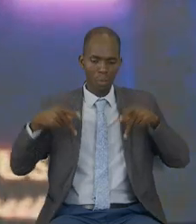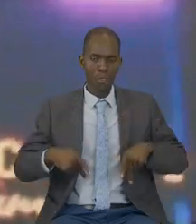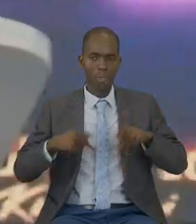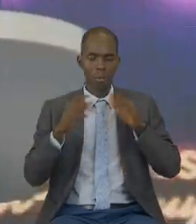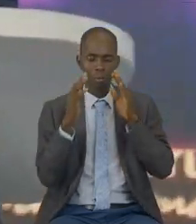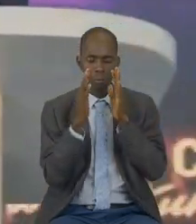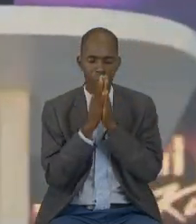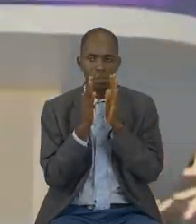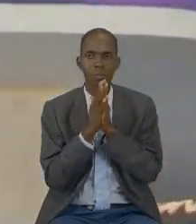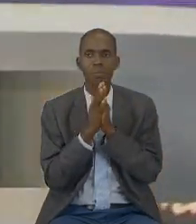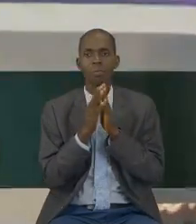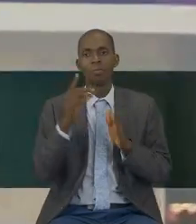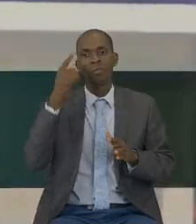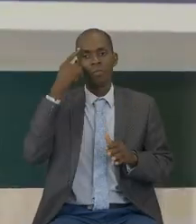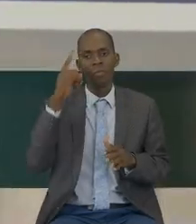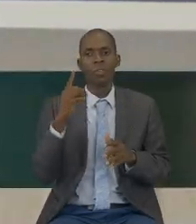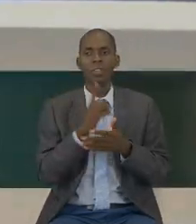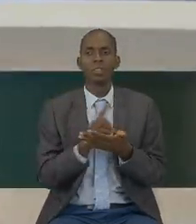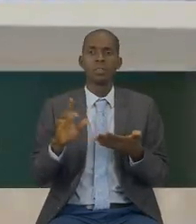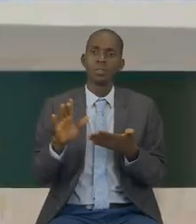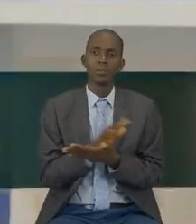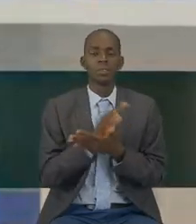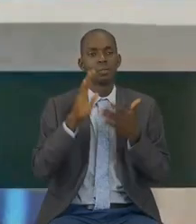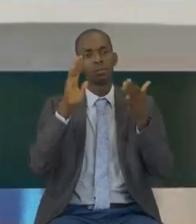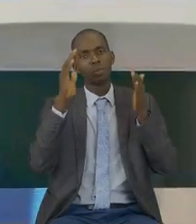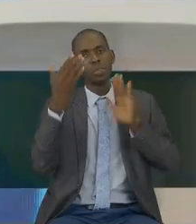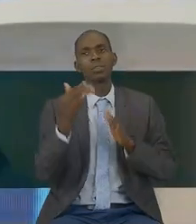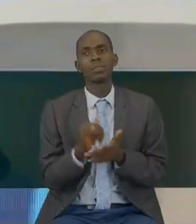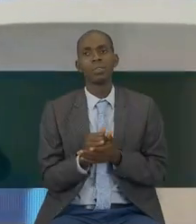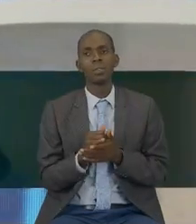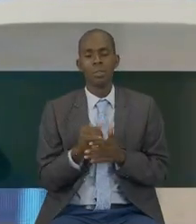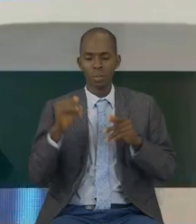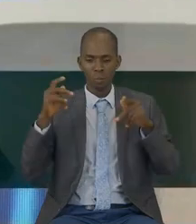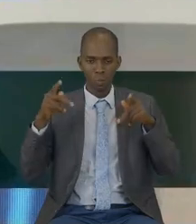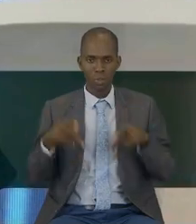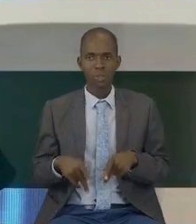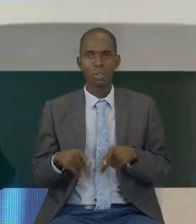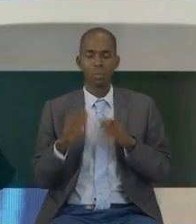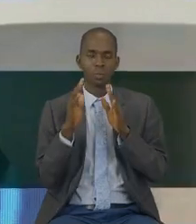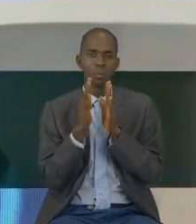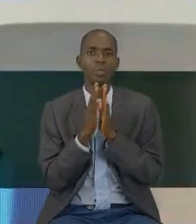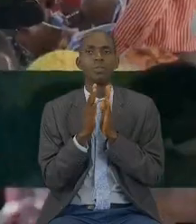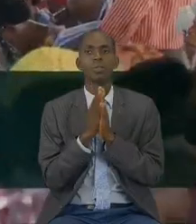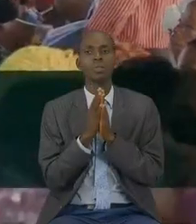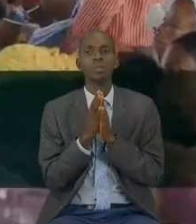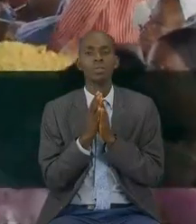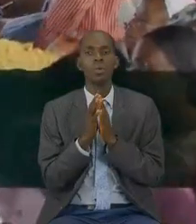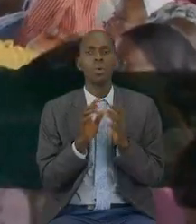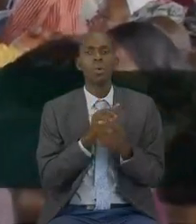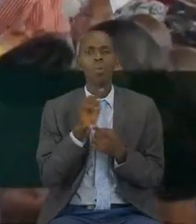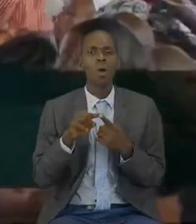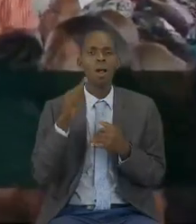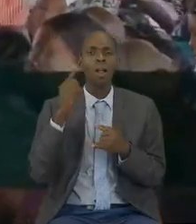prayer for divine presence. Personal prayer. When last did